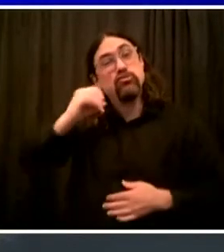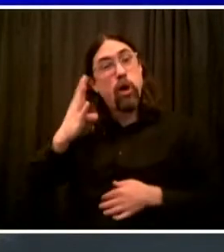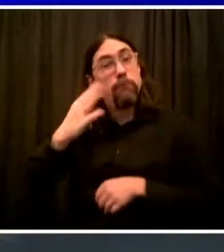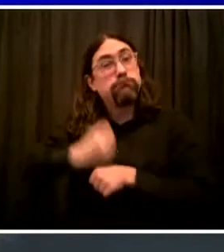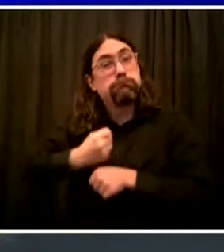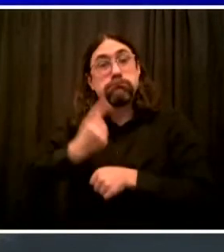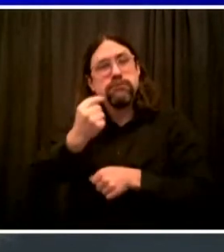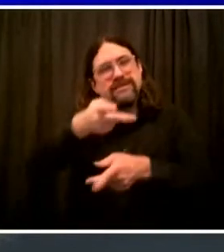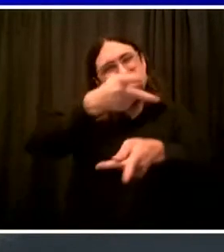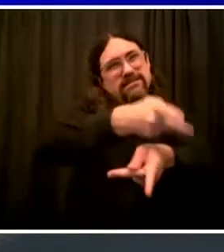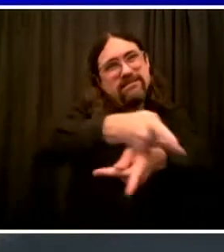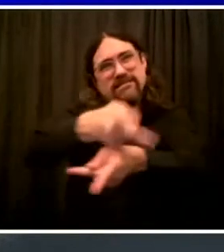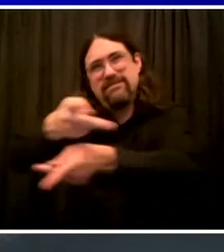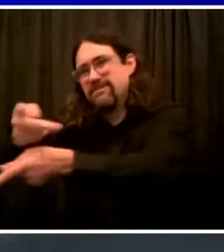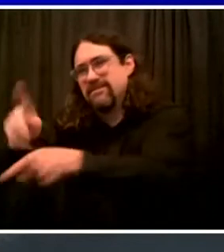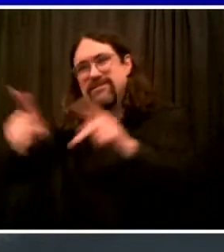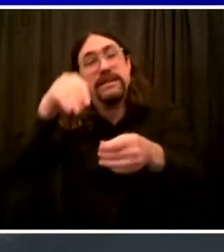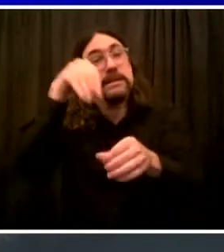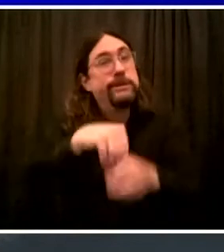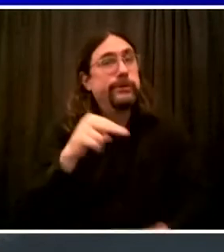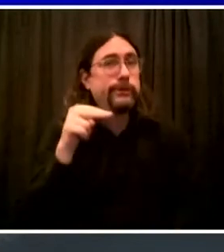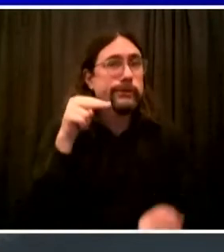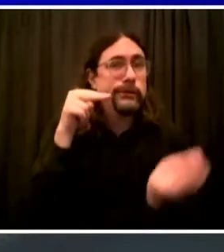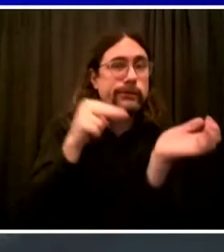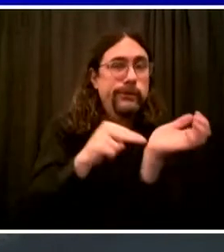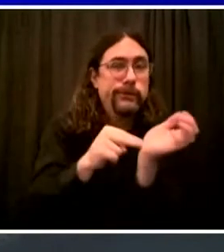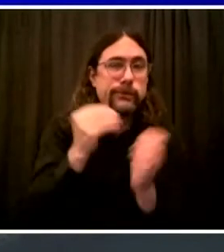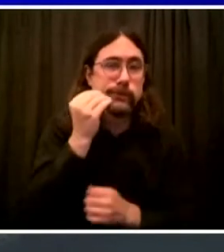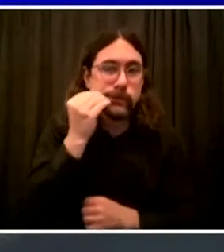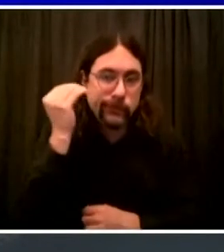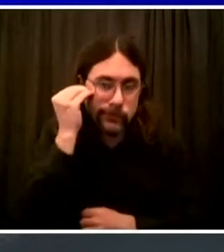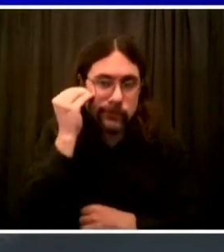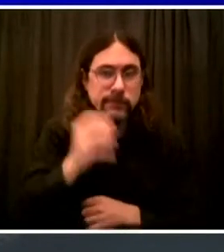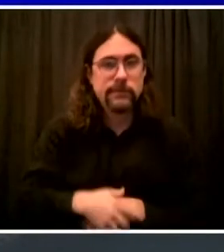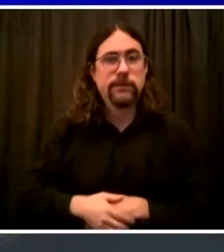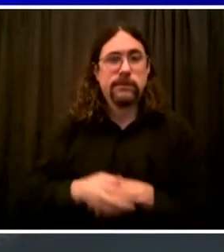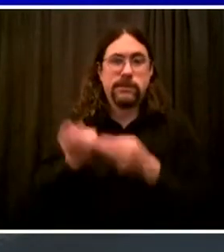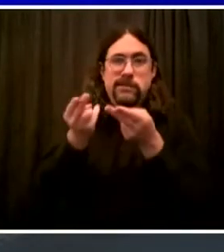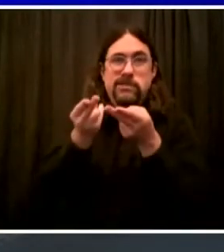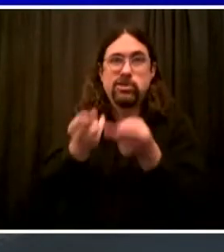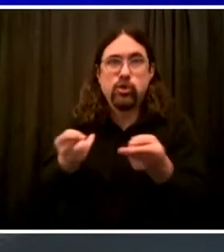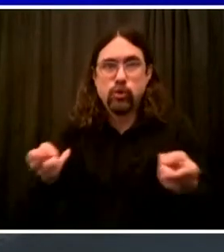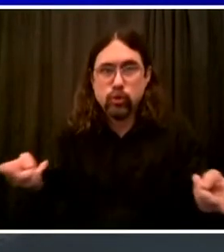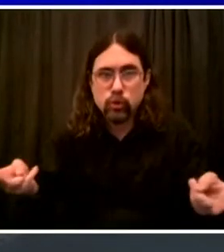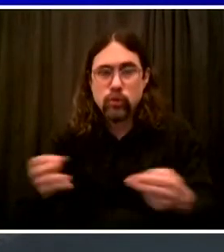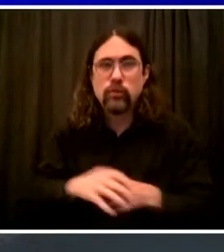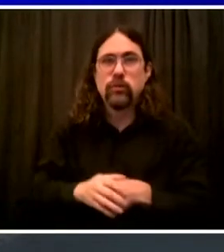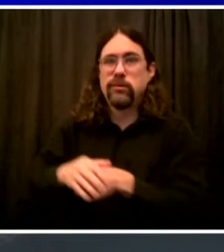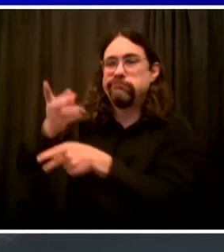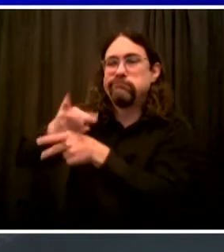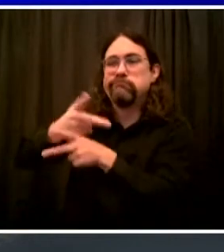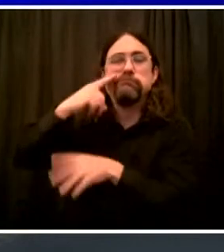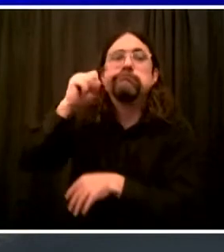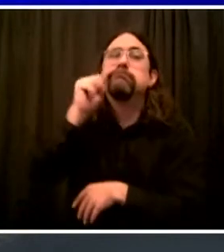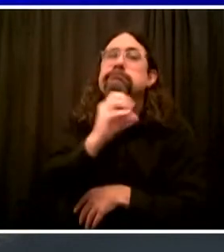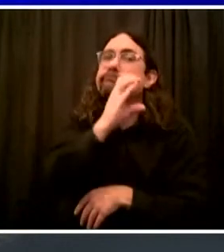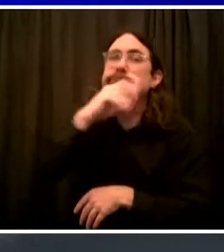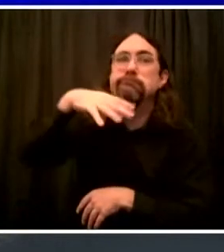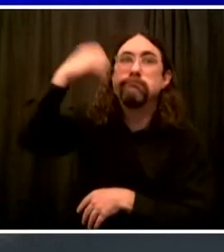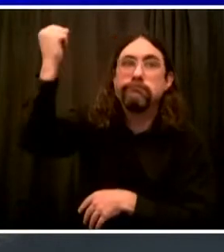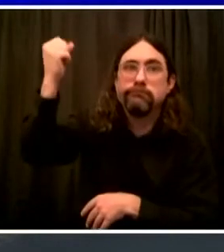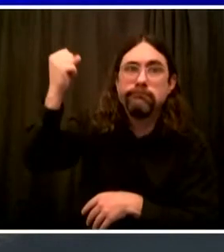care facilities. Again, whether you have symptoms or not, we want to make sure you are tested. So the testing is going to